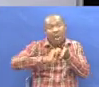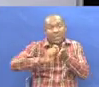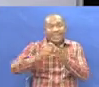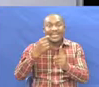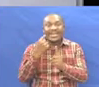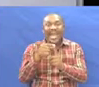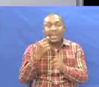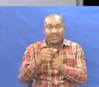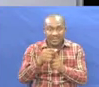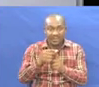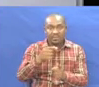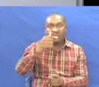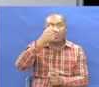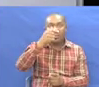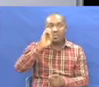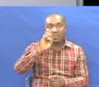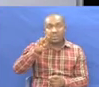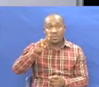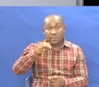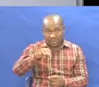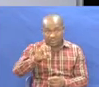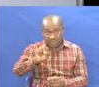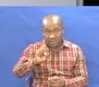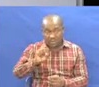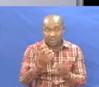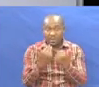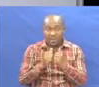are reading your notes or when you are preparing the